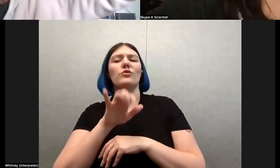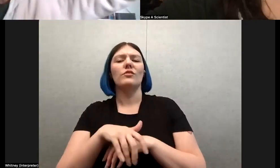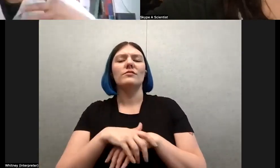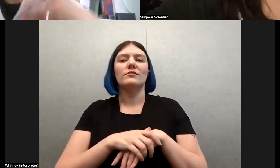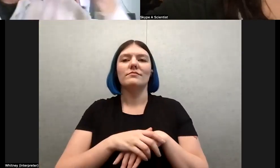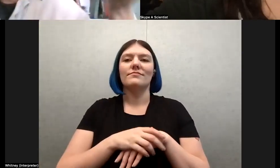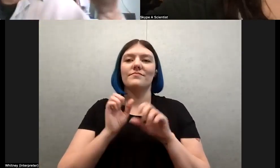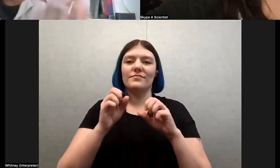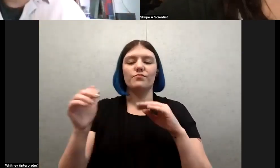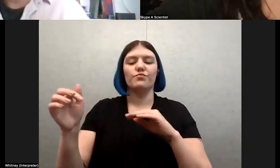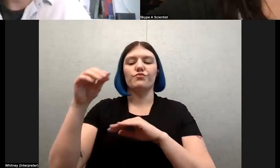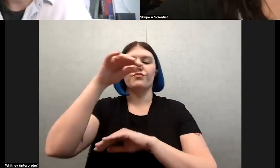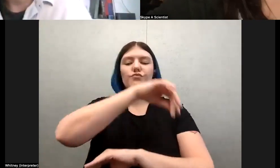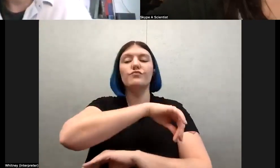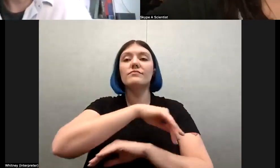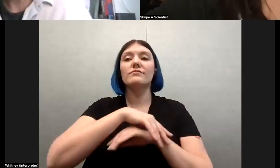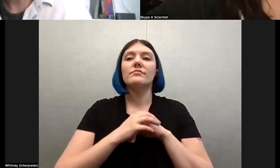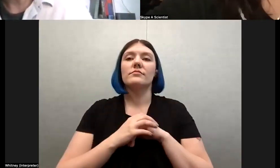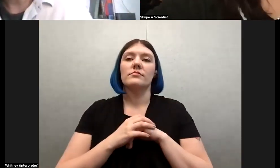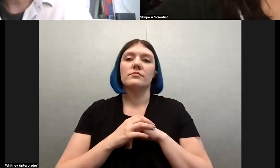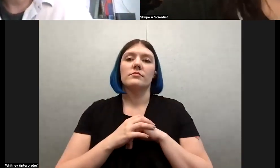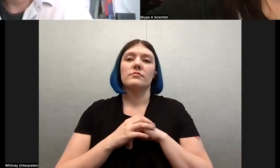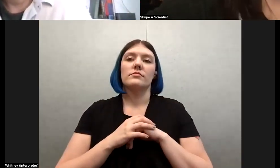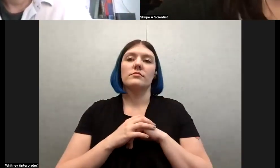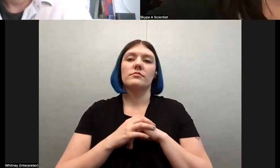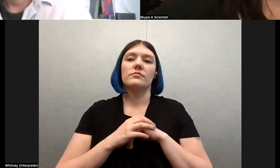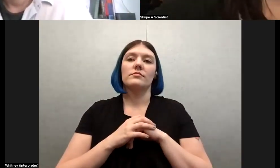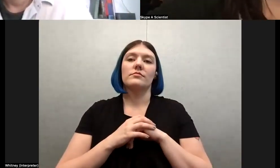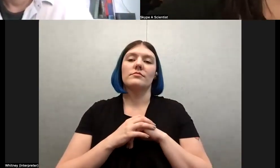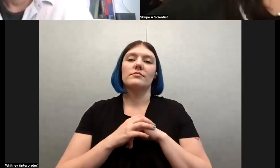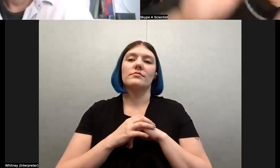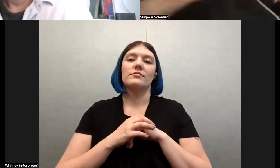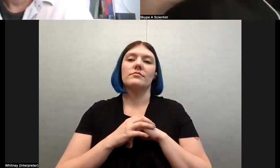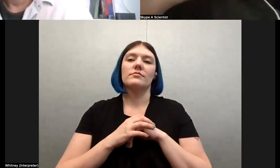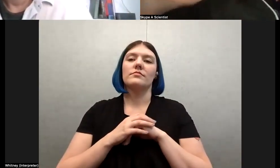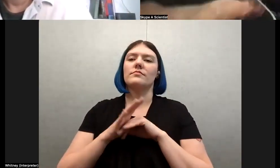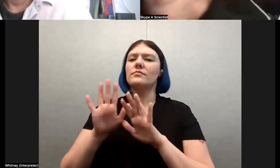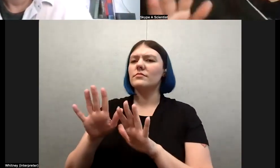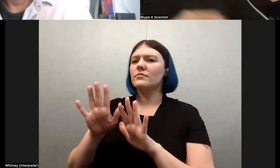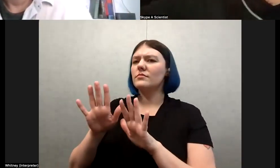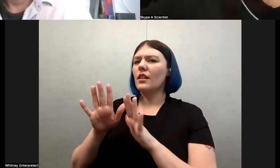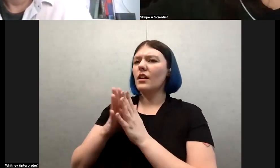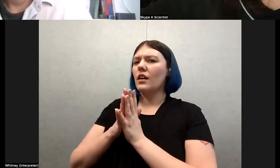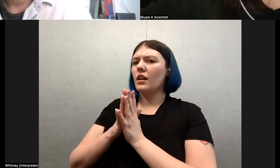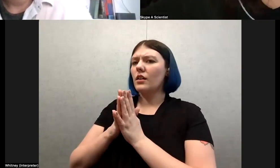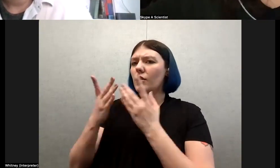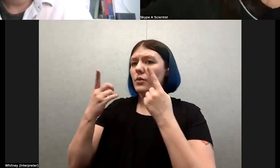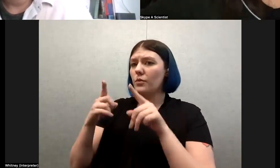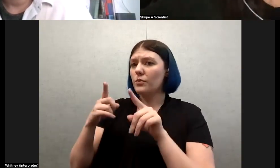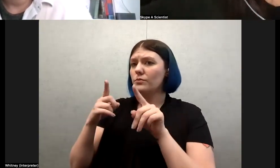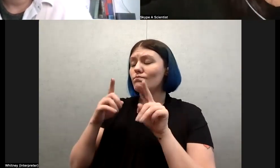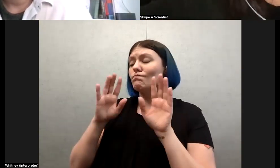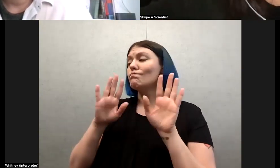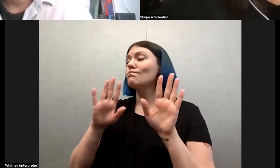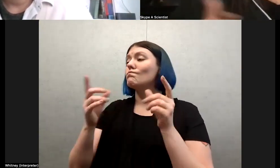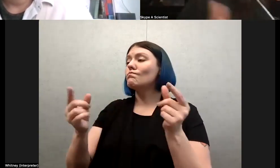from one side of the highway to another. Great, thanks. When you're like going about your day in the Everglades, do you